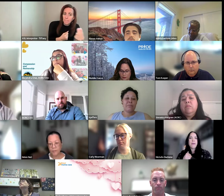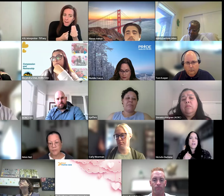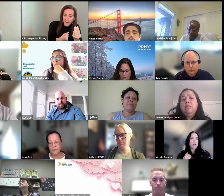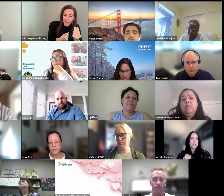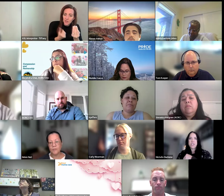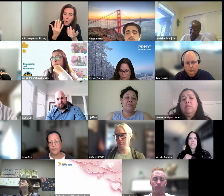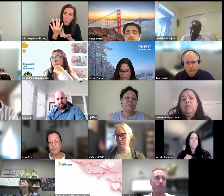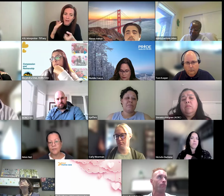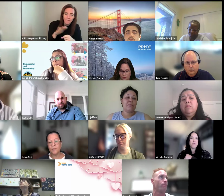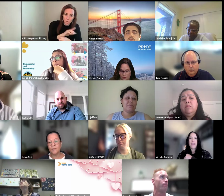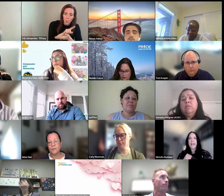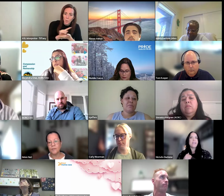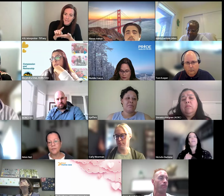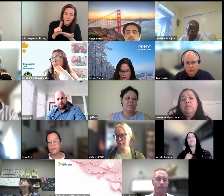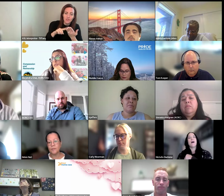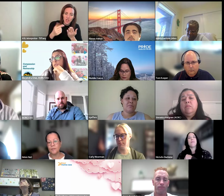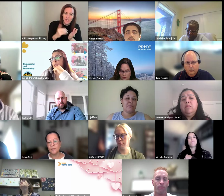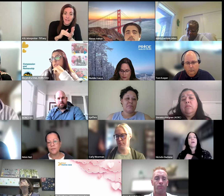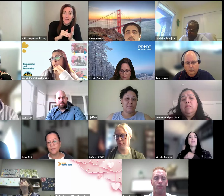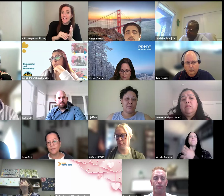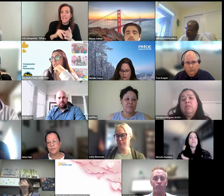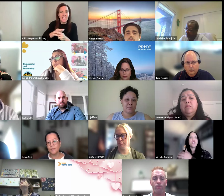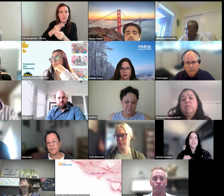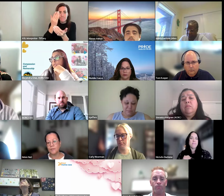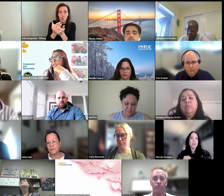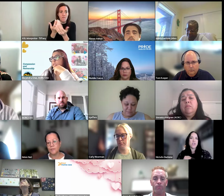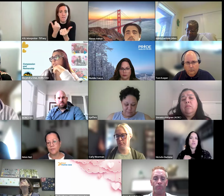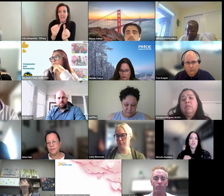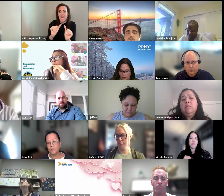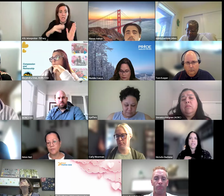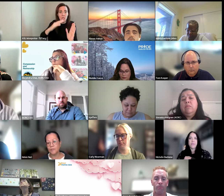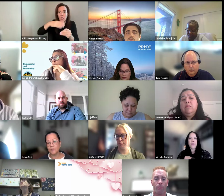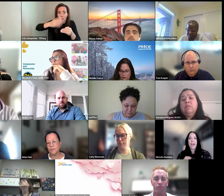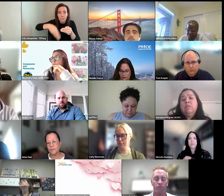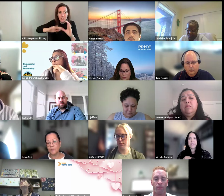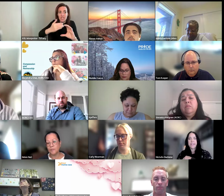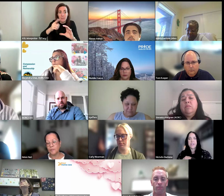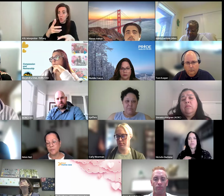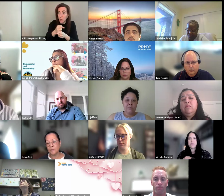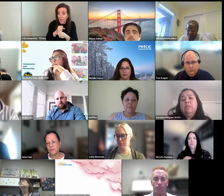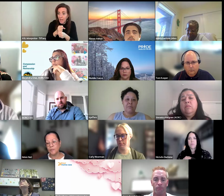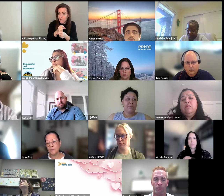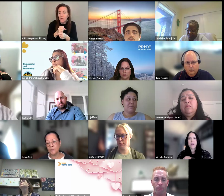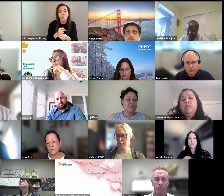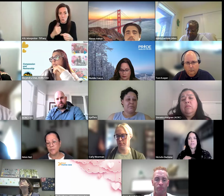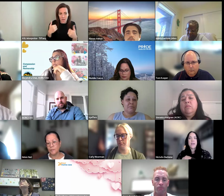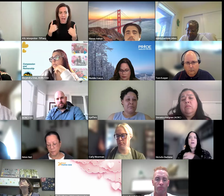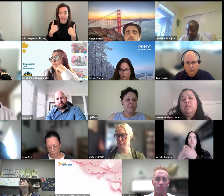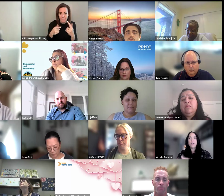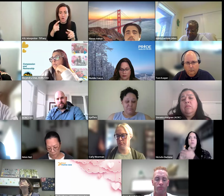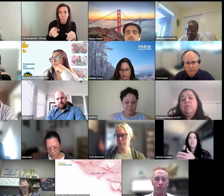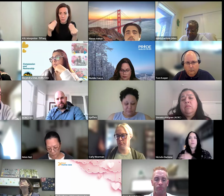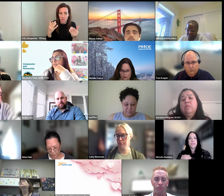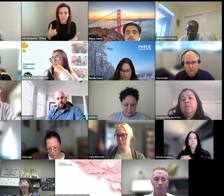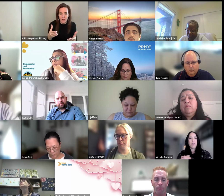week. And then also just keep proof of any completion email that you do receive. We have been getting those from our